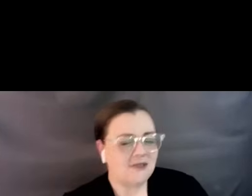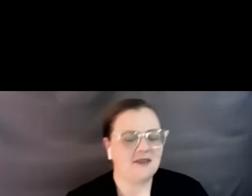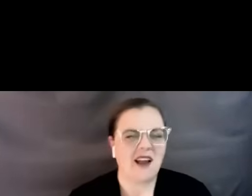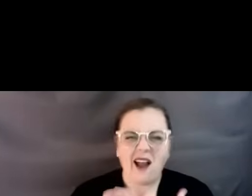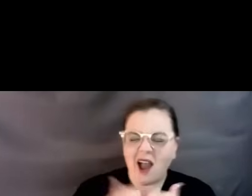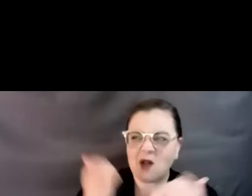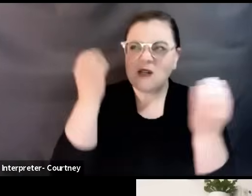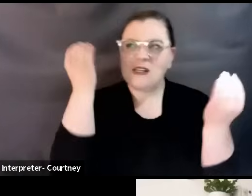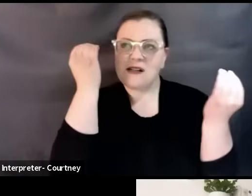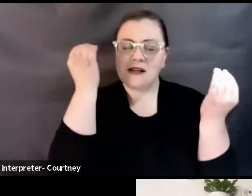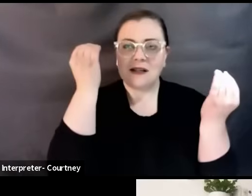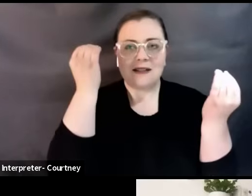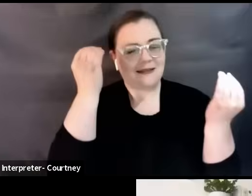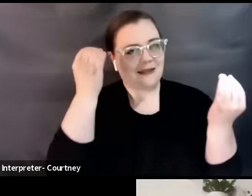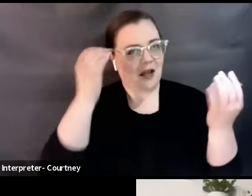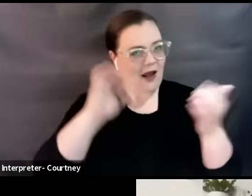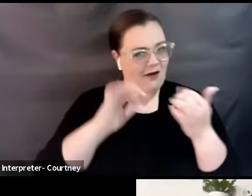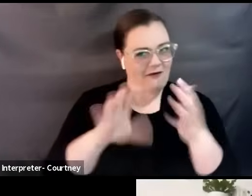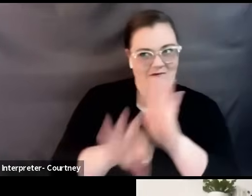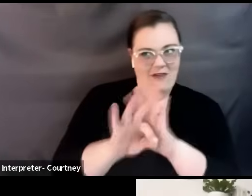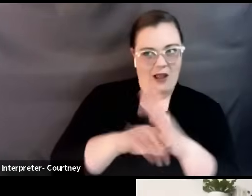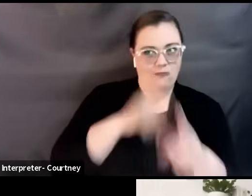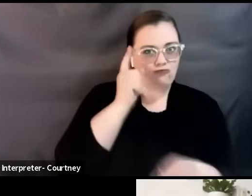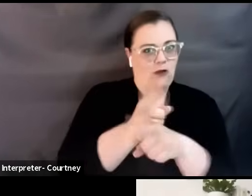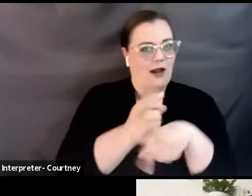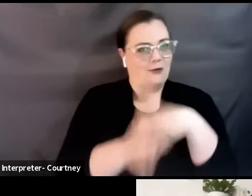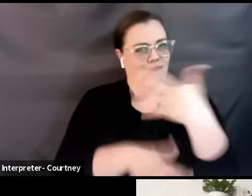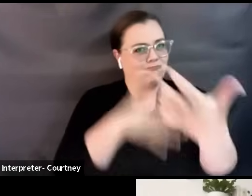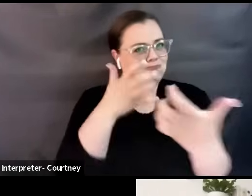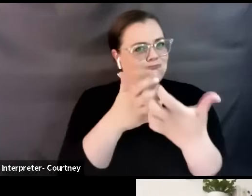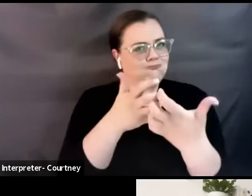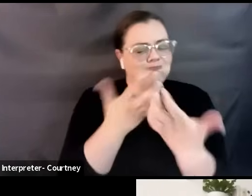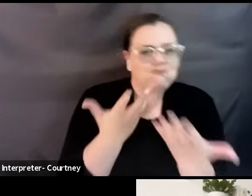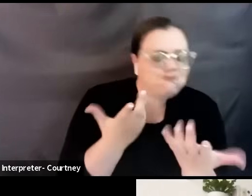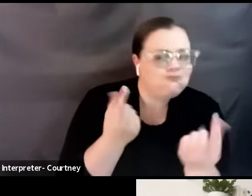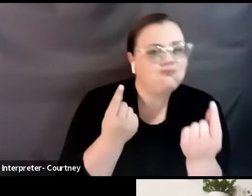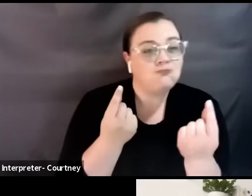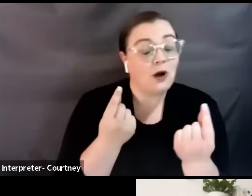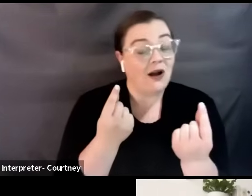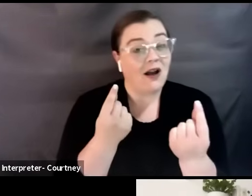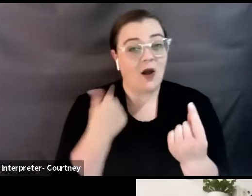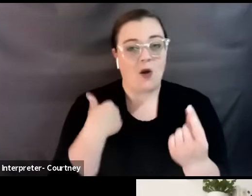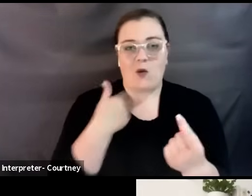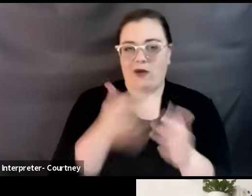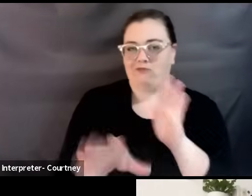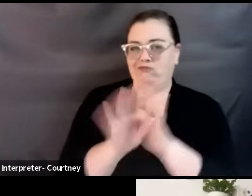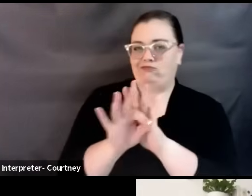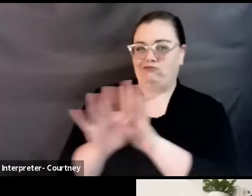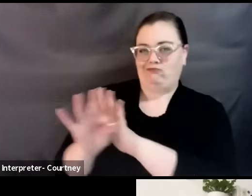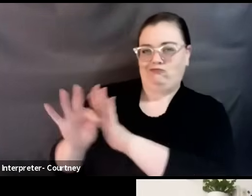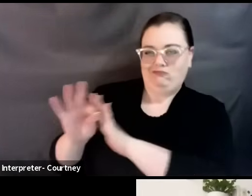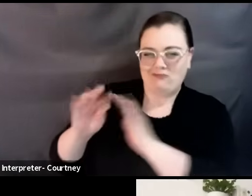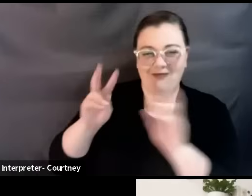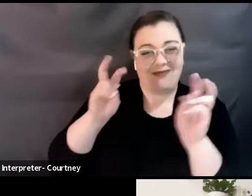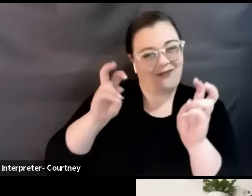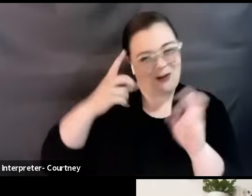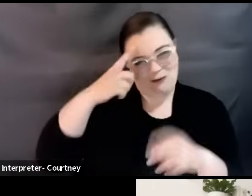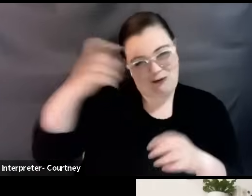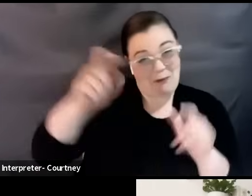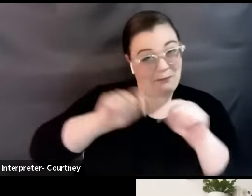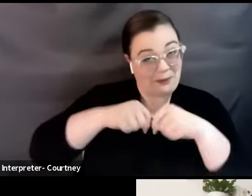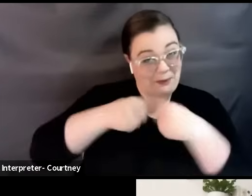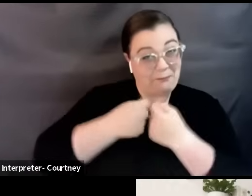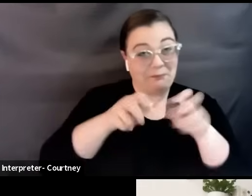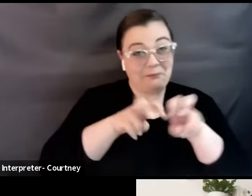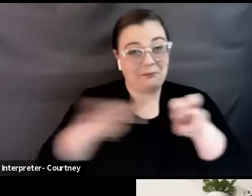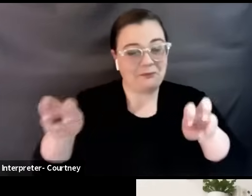for? How do you find out what's the right fit? So to answer these questions today, we've assembled our own dream team of experts. Moderating will